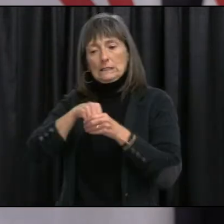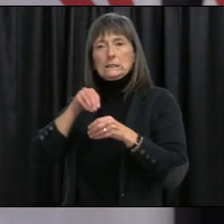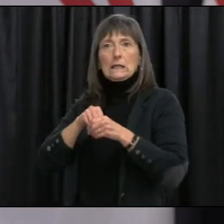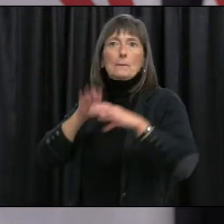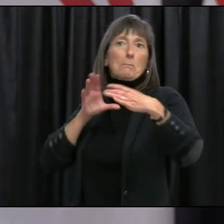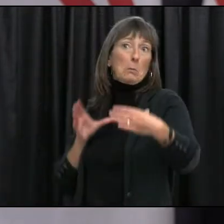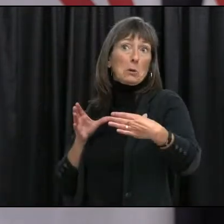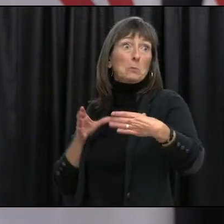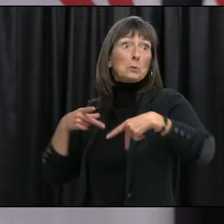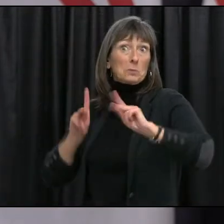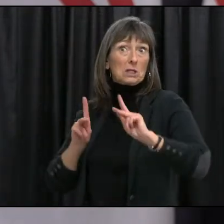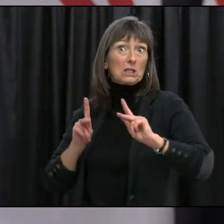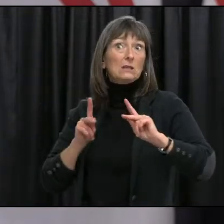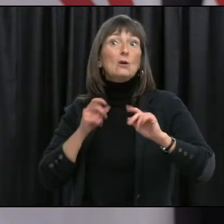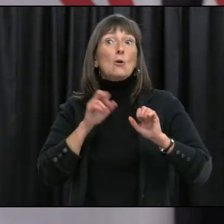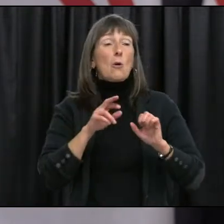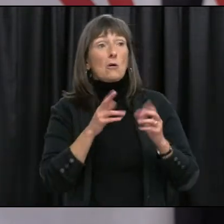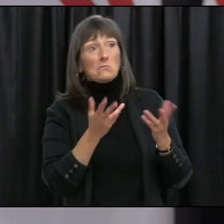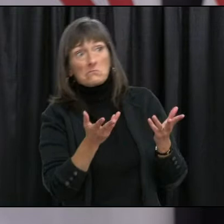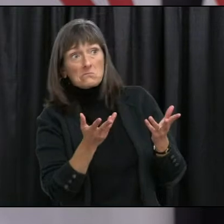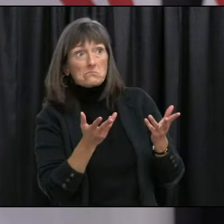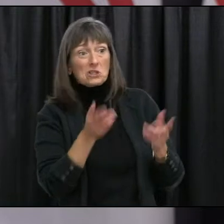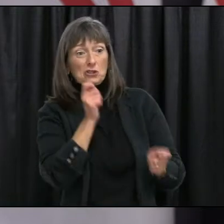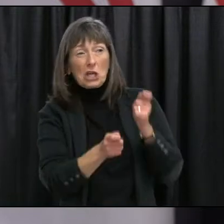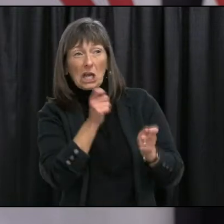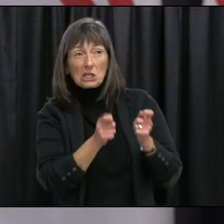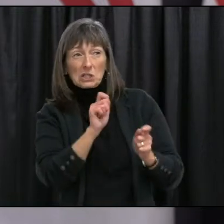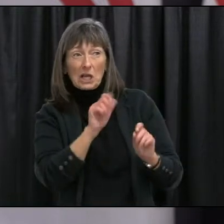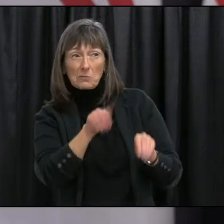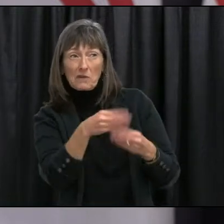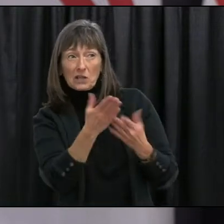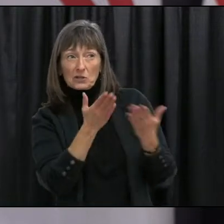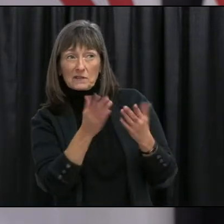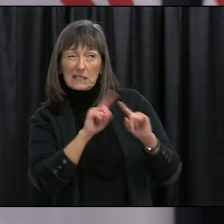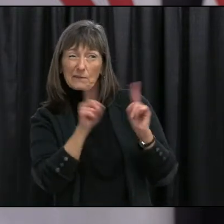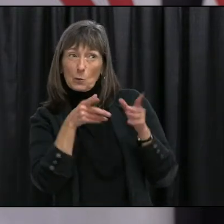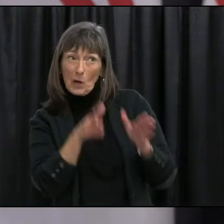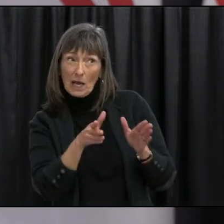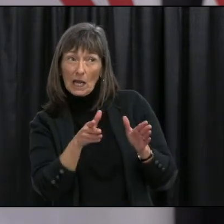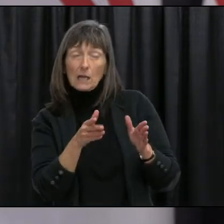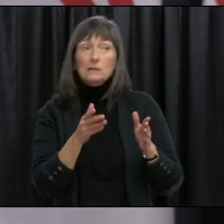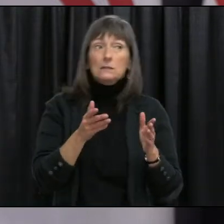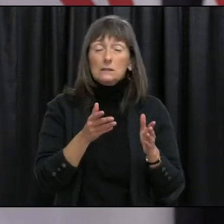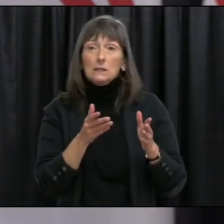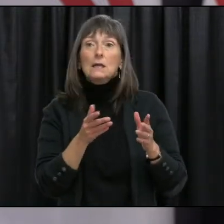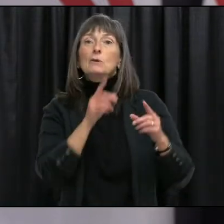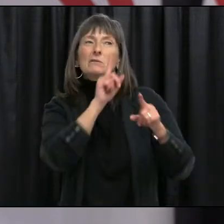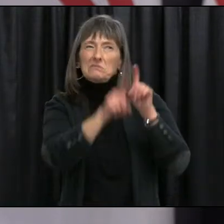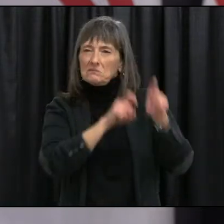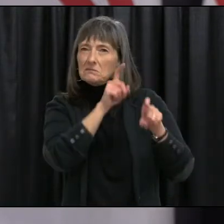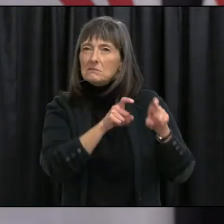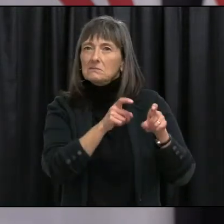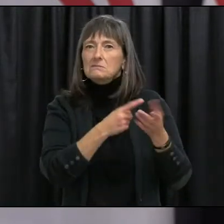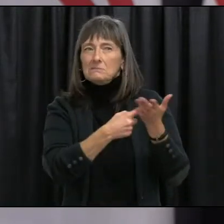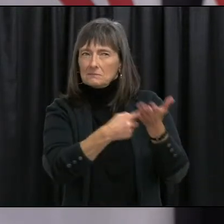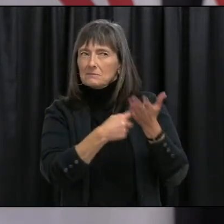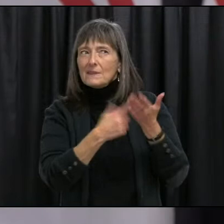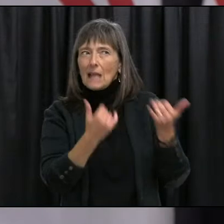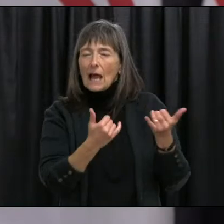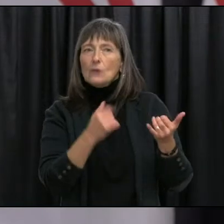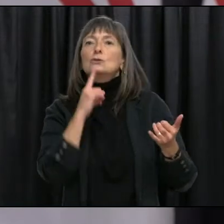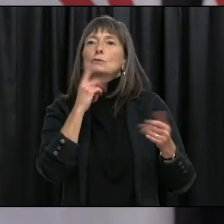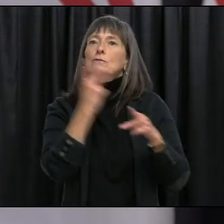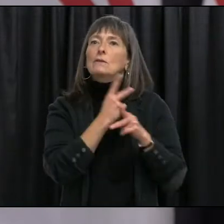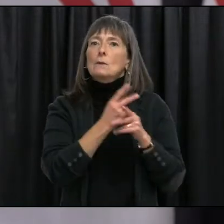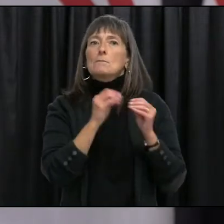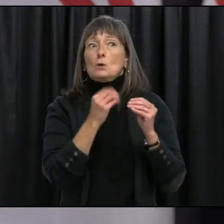come at all. So those are the kind of nuances around healthcare essential workers that need to be managed at an operational